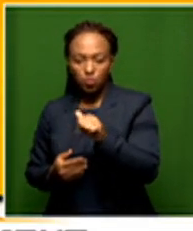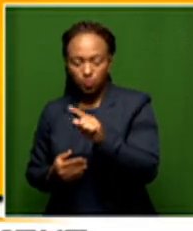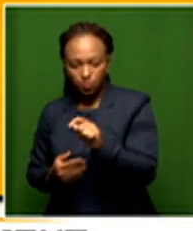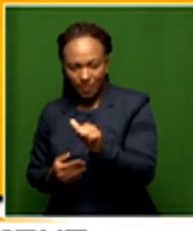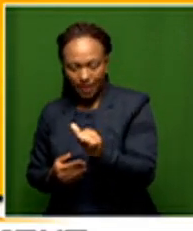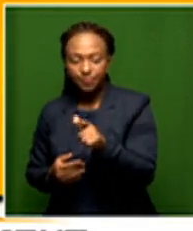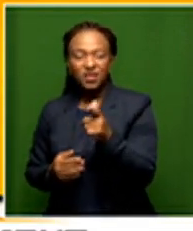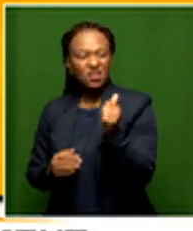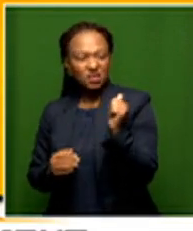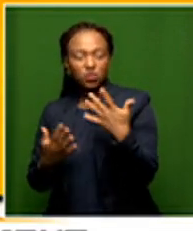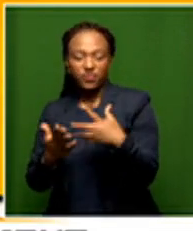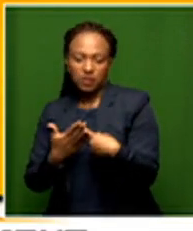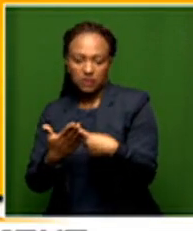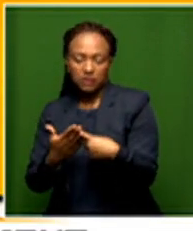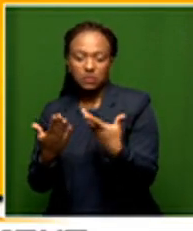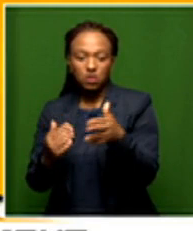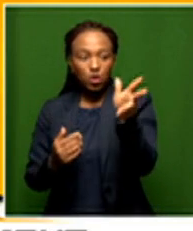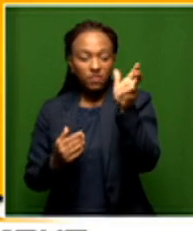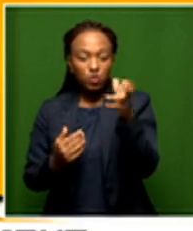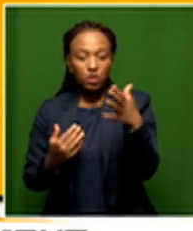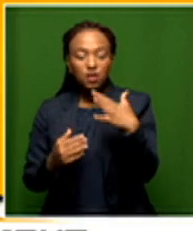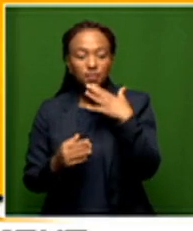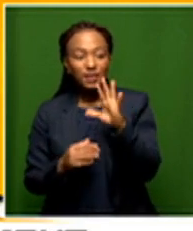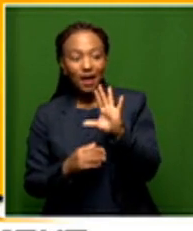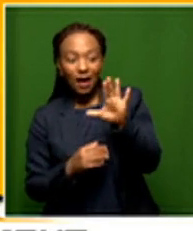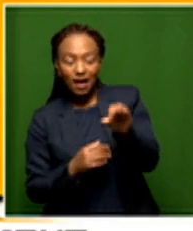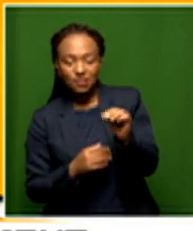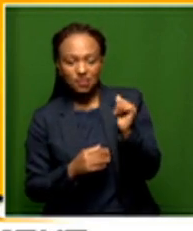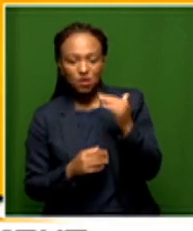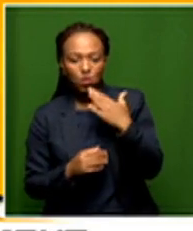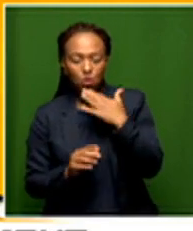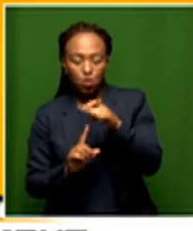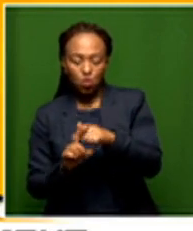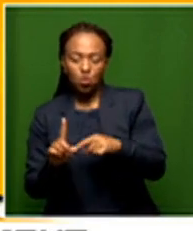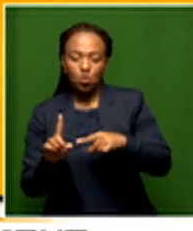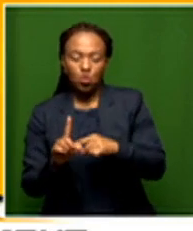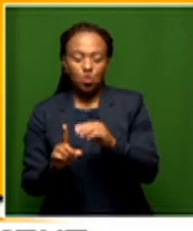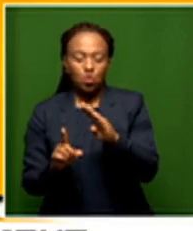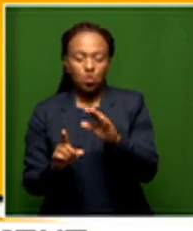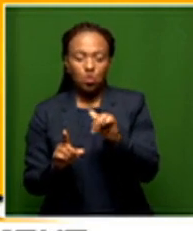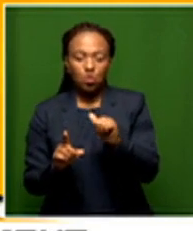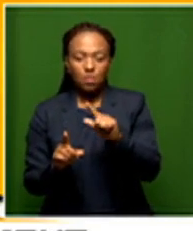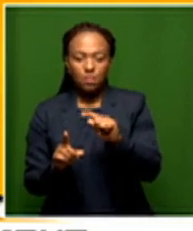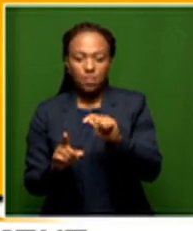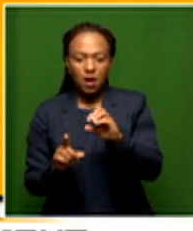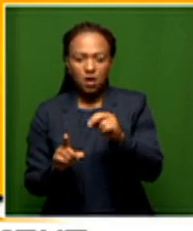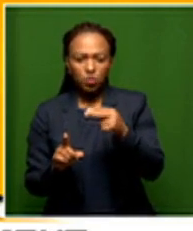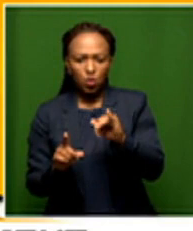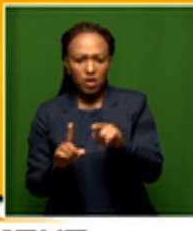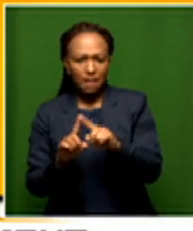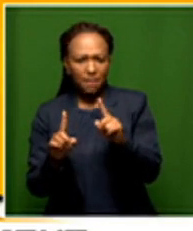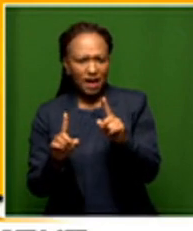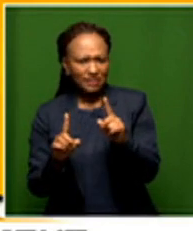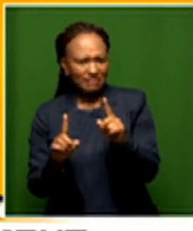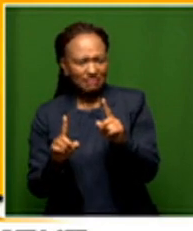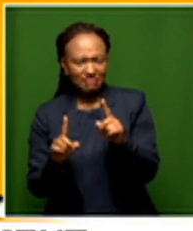yesterday. And we did hear that was a question that was asked towards Shamila Batohi, talking to the fact that they are not getting too much